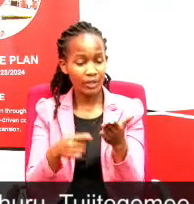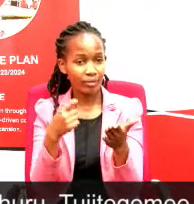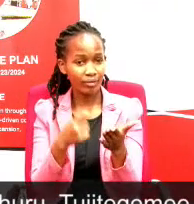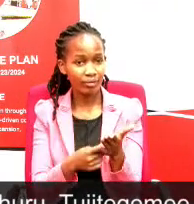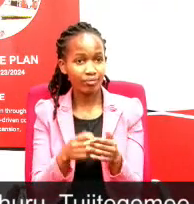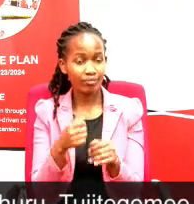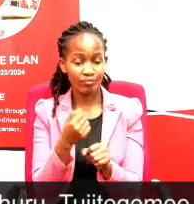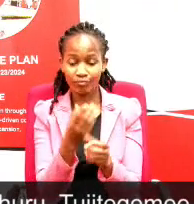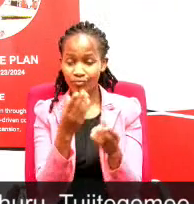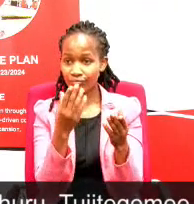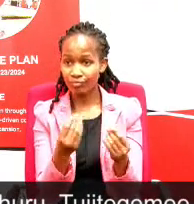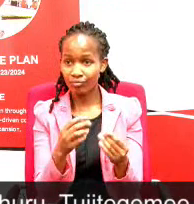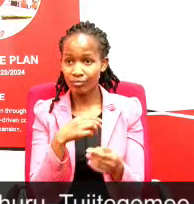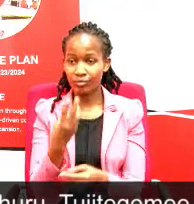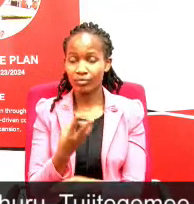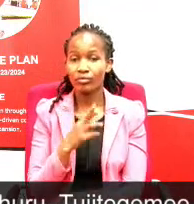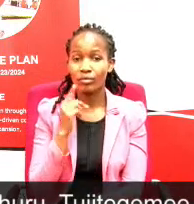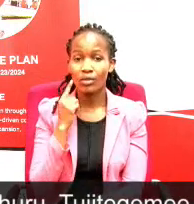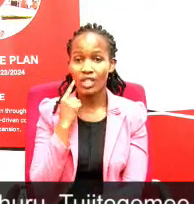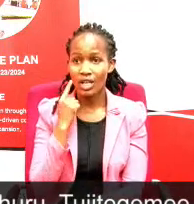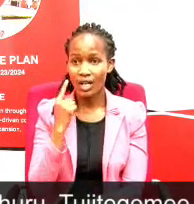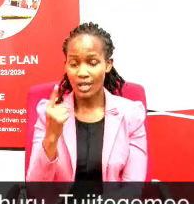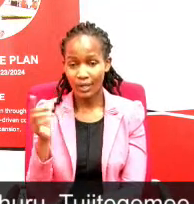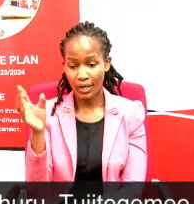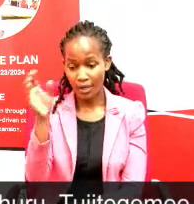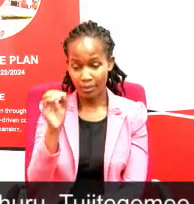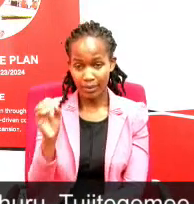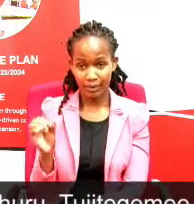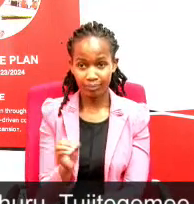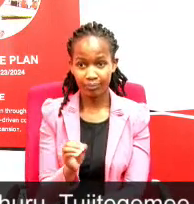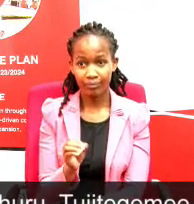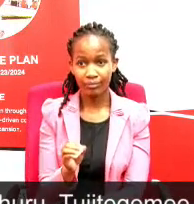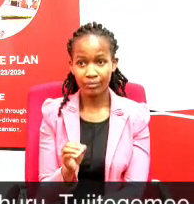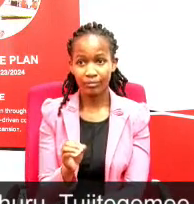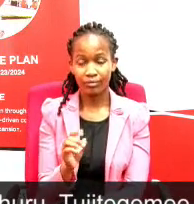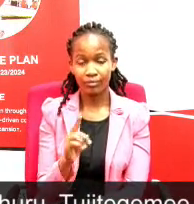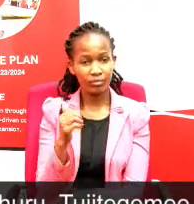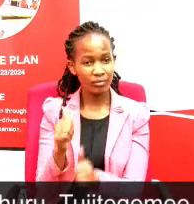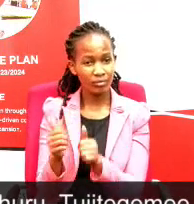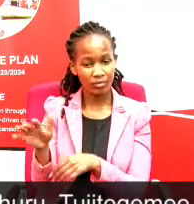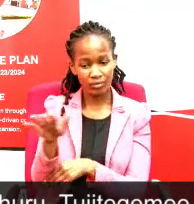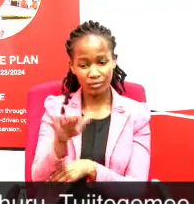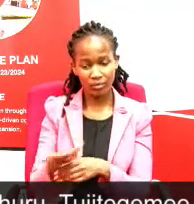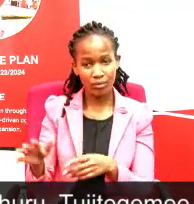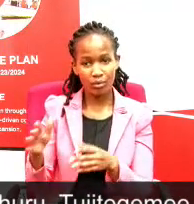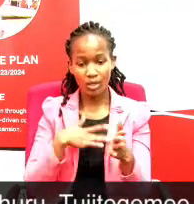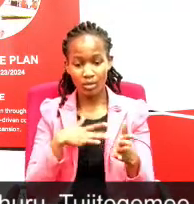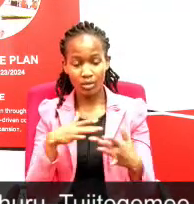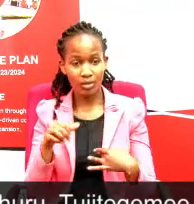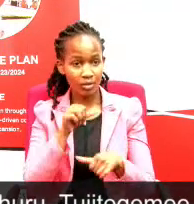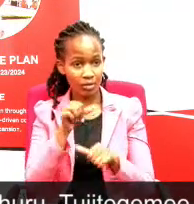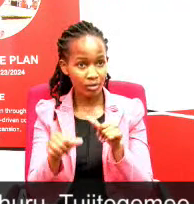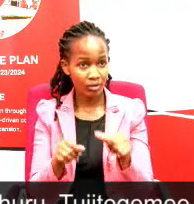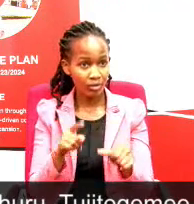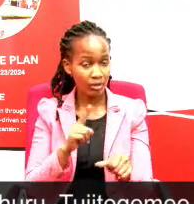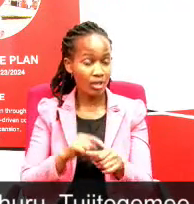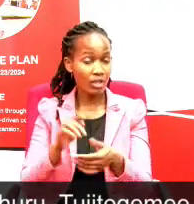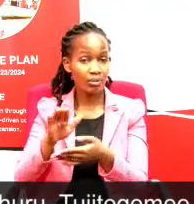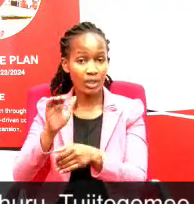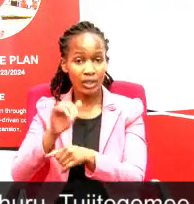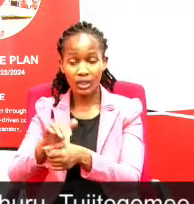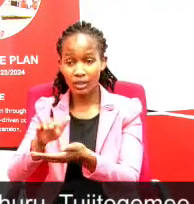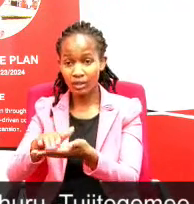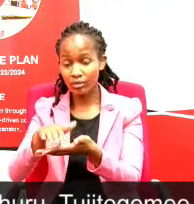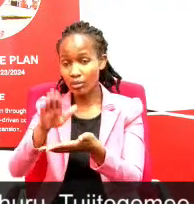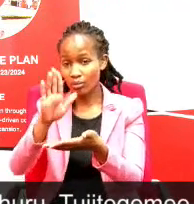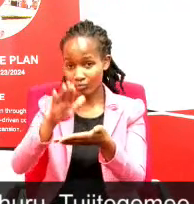simplification, we are 100% behind that. That is one of the areas we are very concerned about. As we get more and